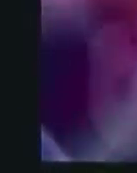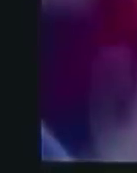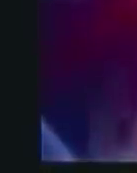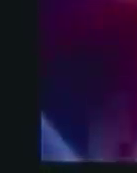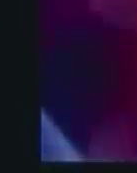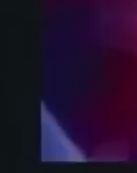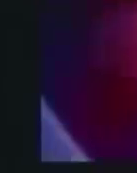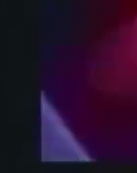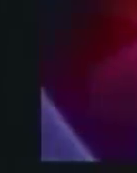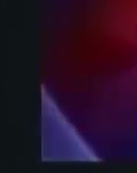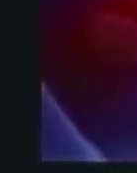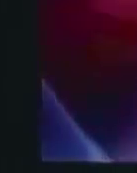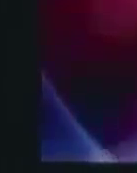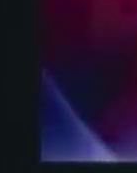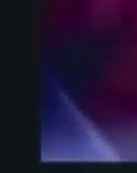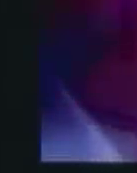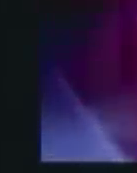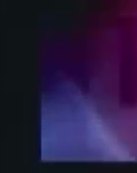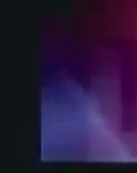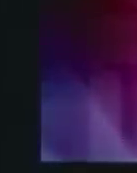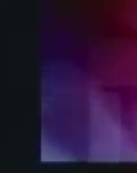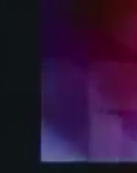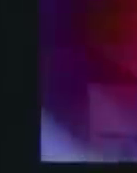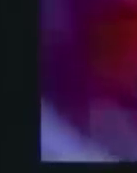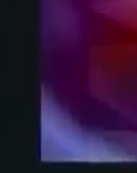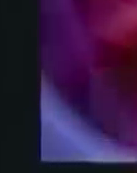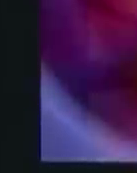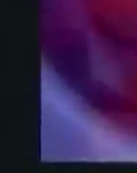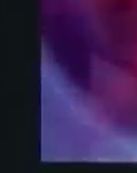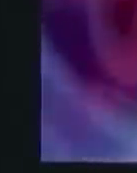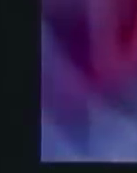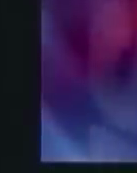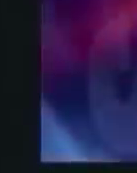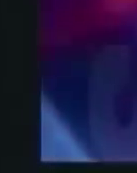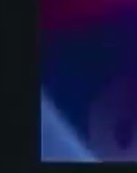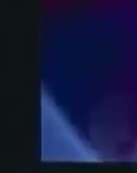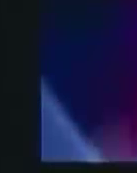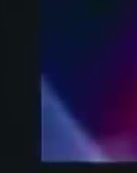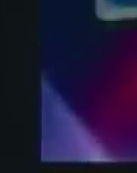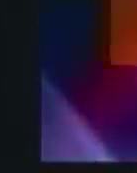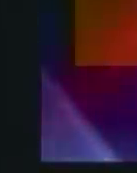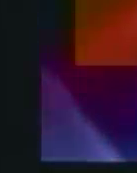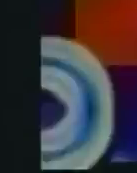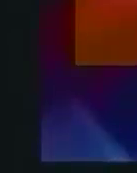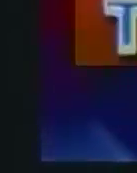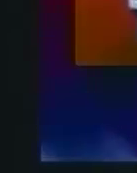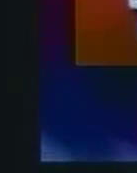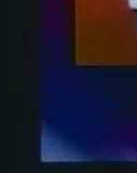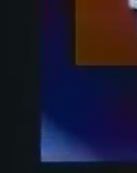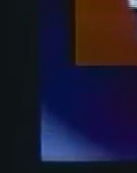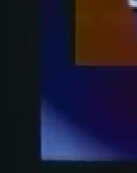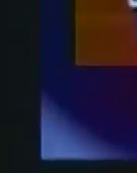Covering the islands of the Bahamas, ZNS Network presents The Bahamas Tonight.